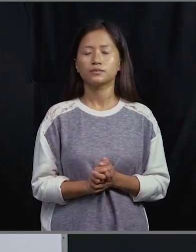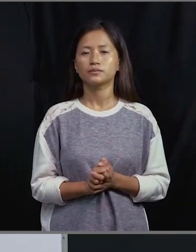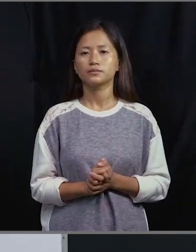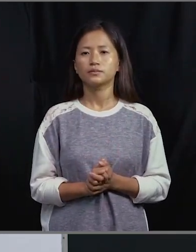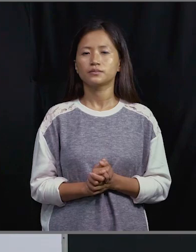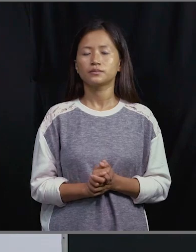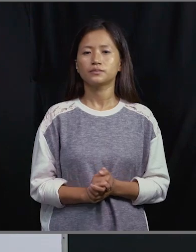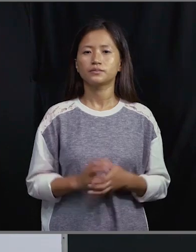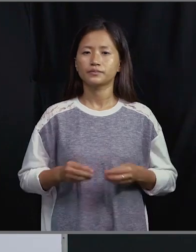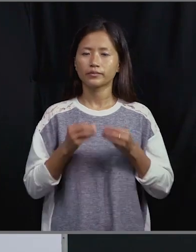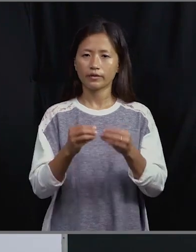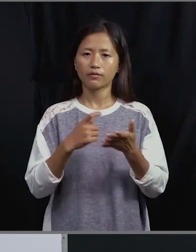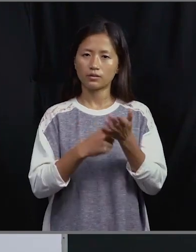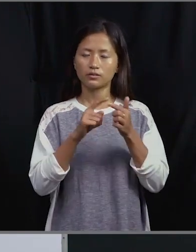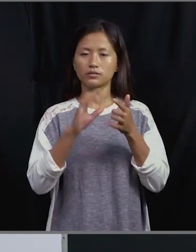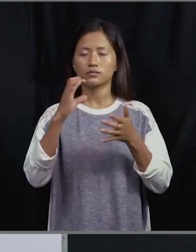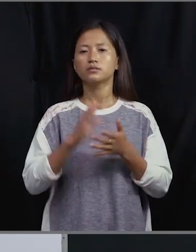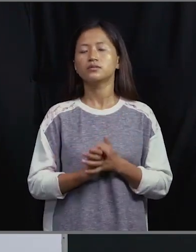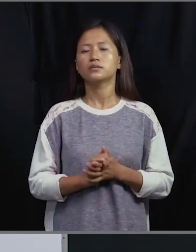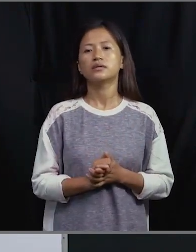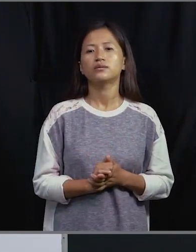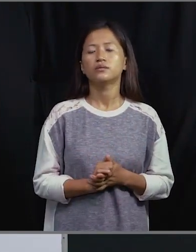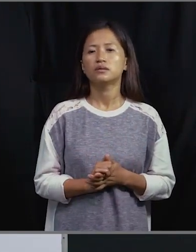So in our given reaction, we have